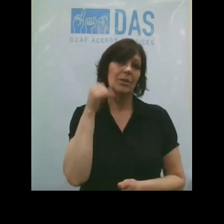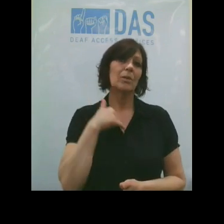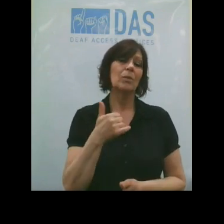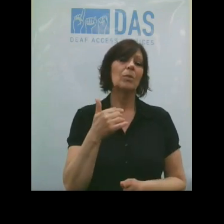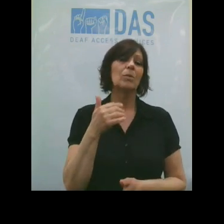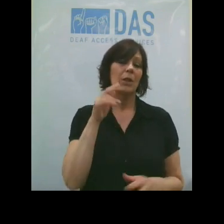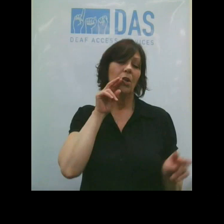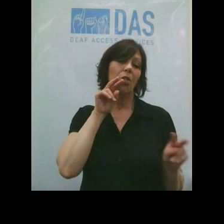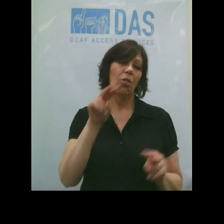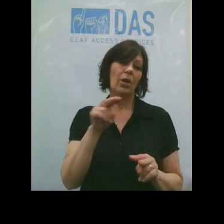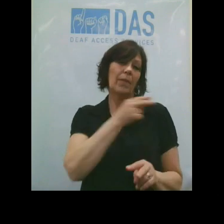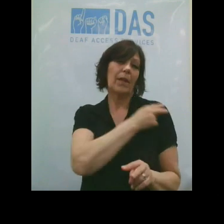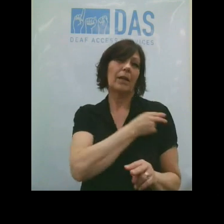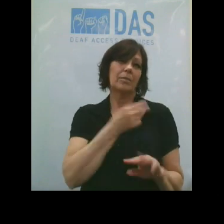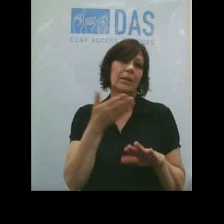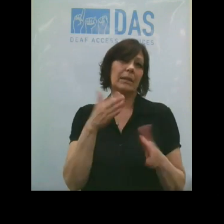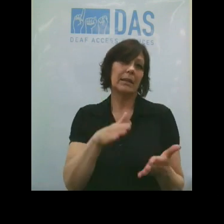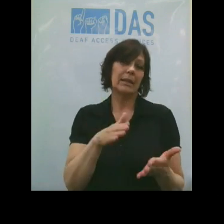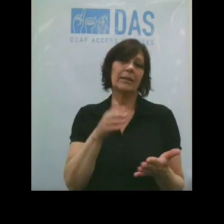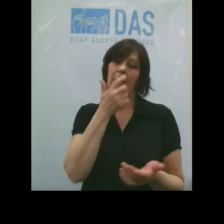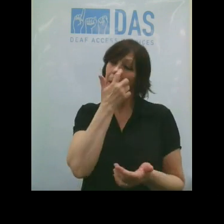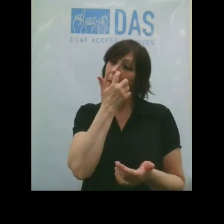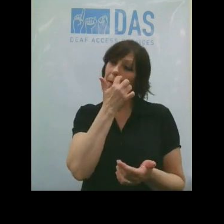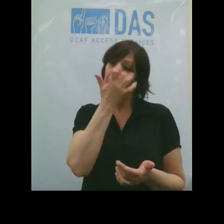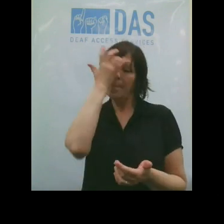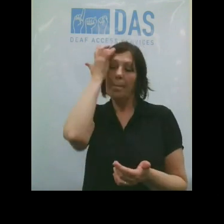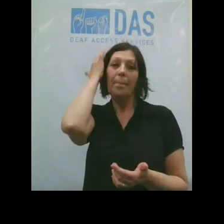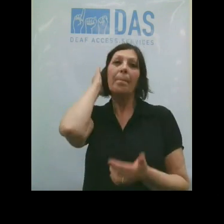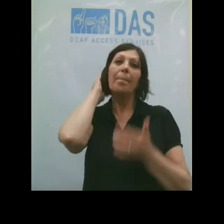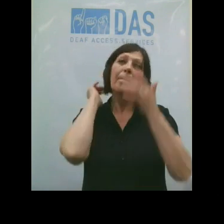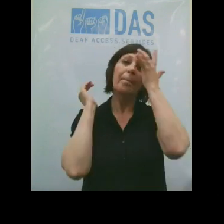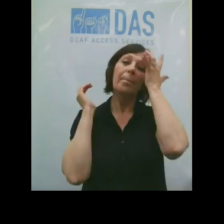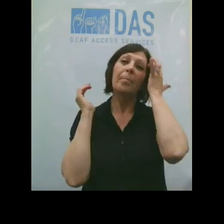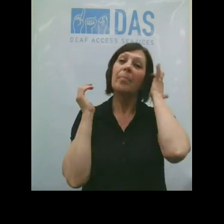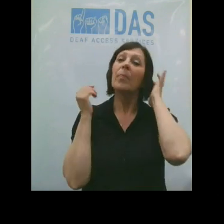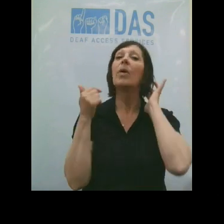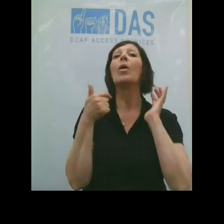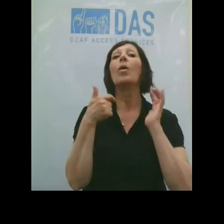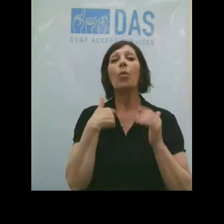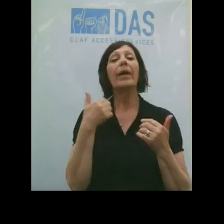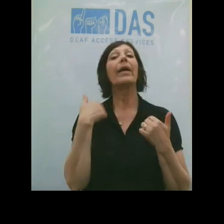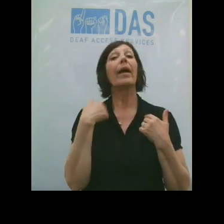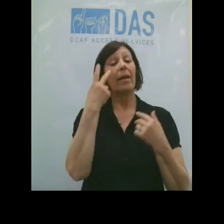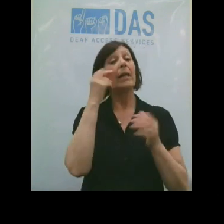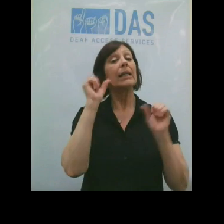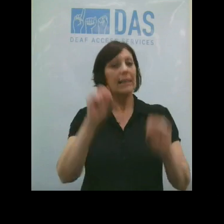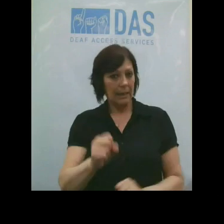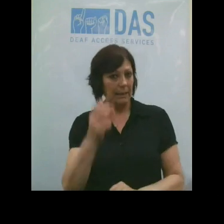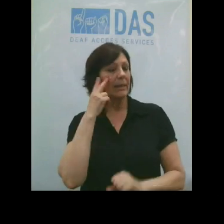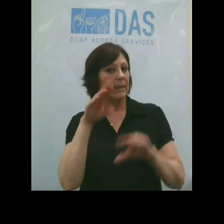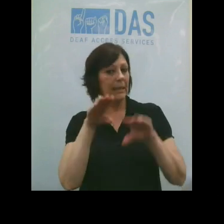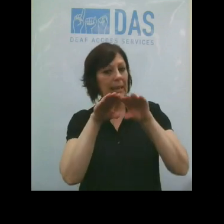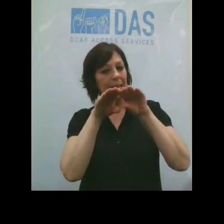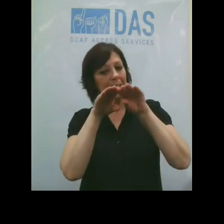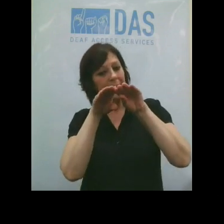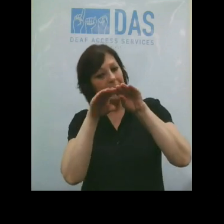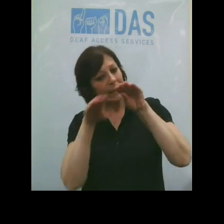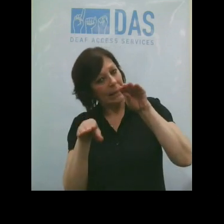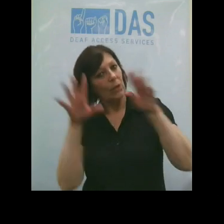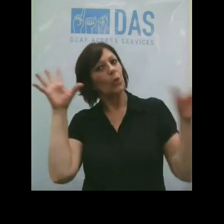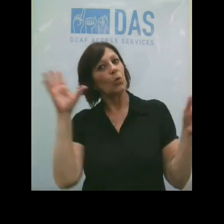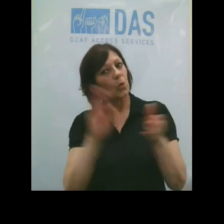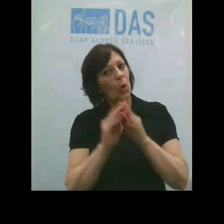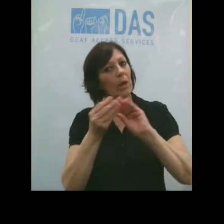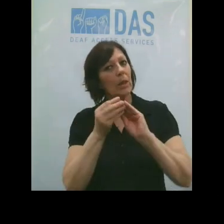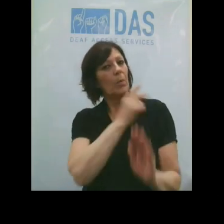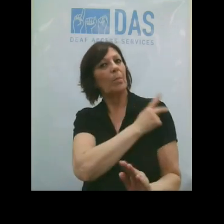at the hospitalization deaths when it comes to metrics as well as the hospitalizations. We have seen a decline in the total number of patients over the